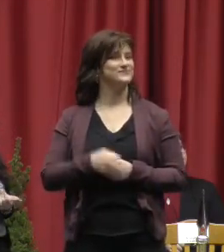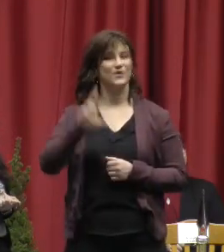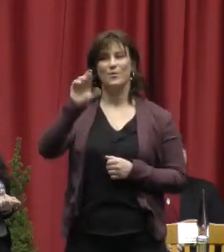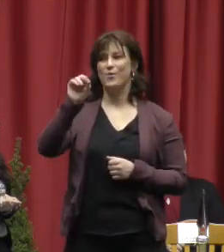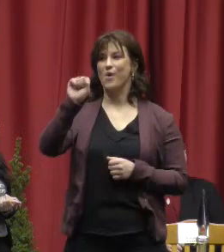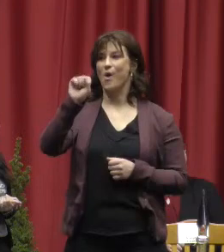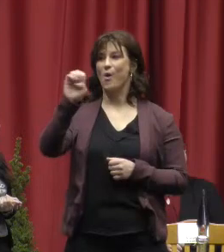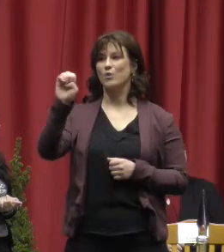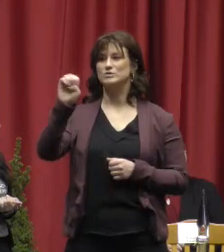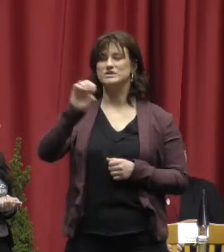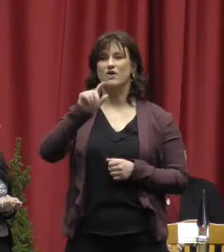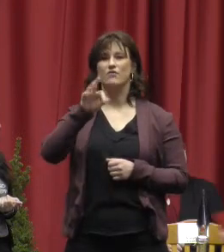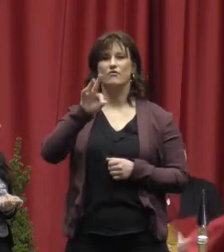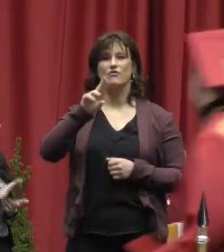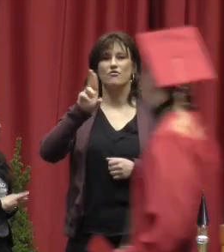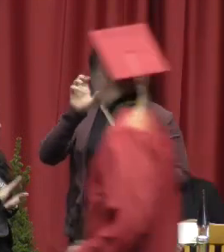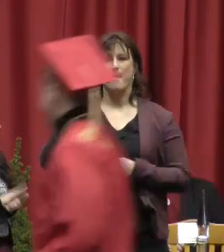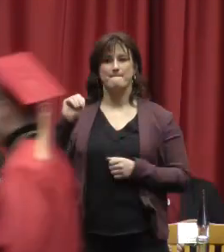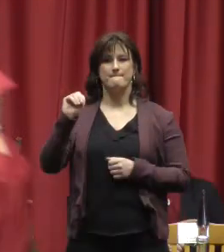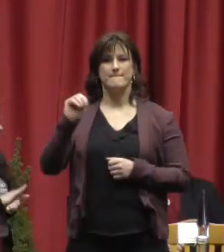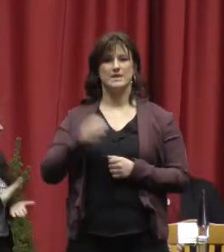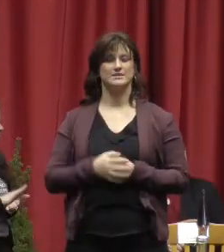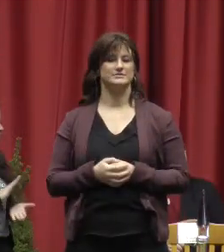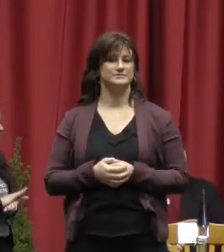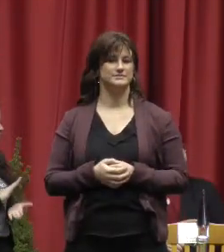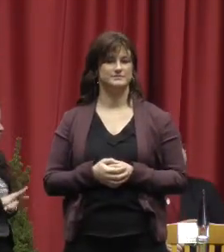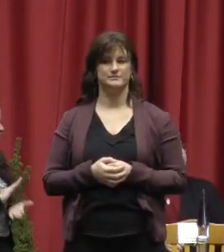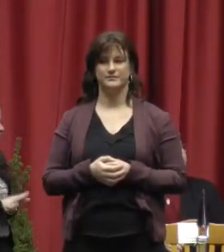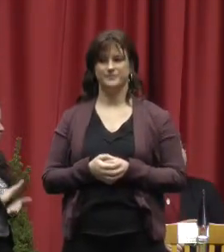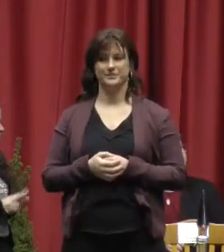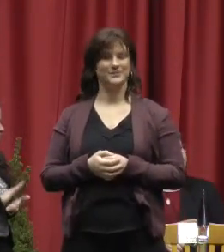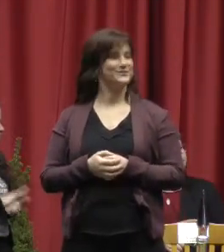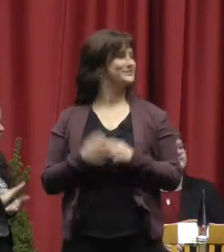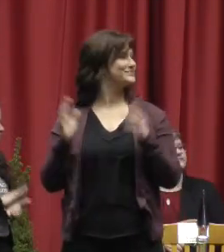Rose Crum. Rose.